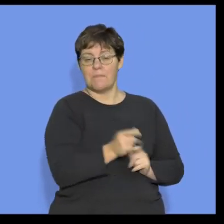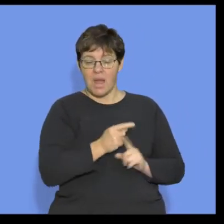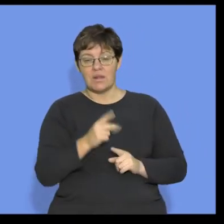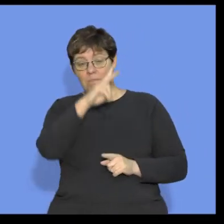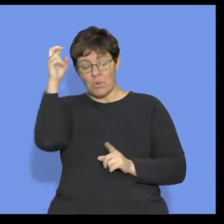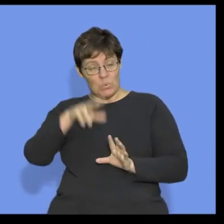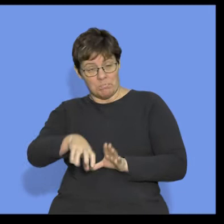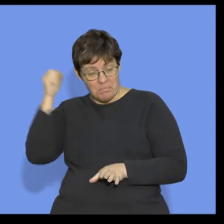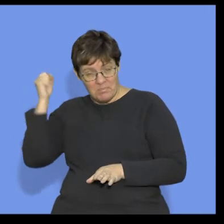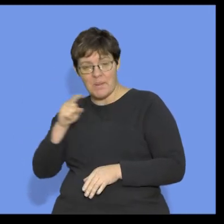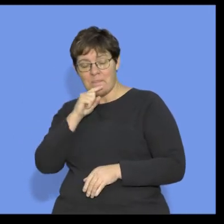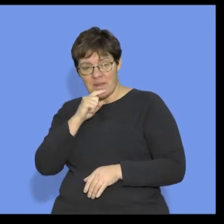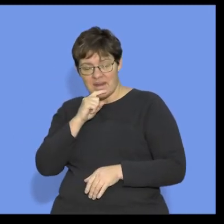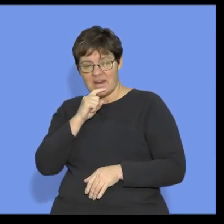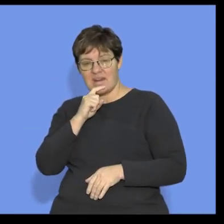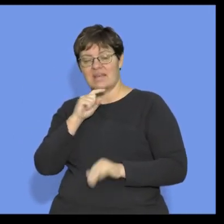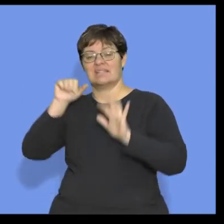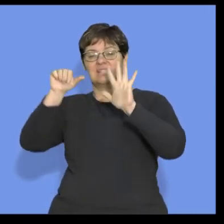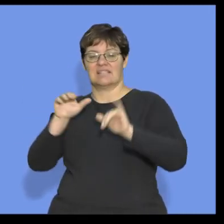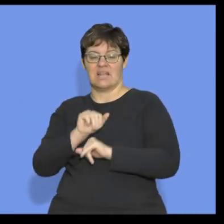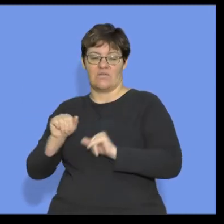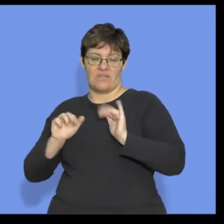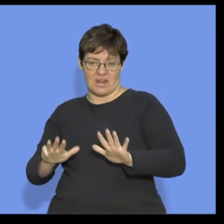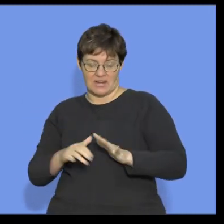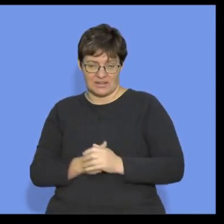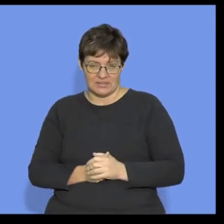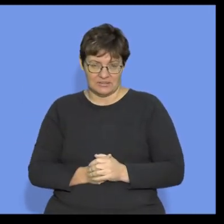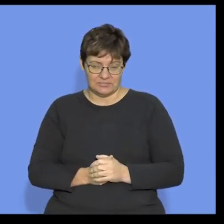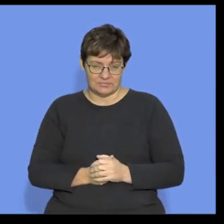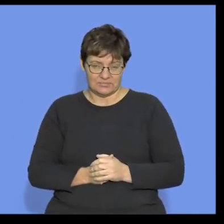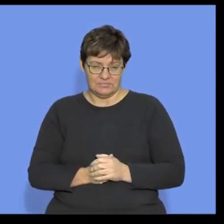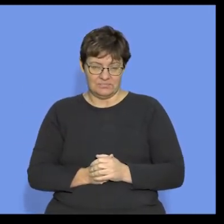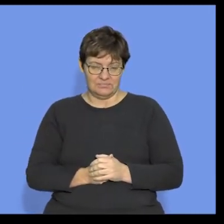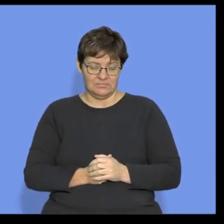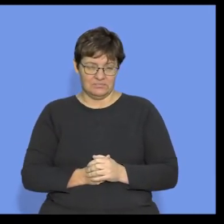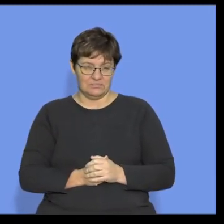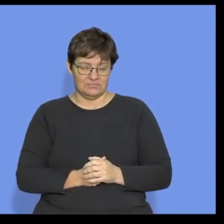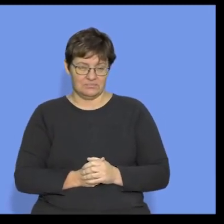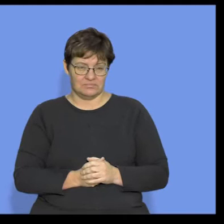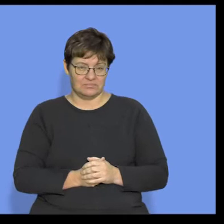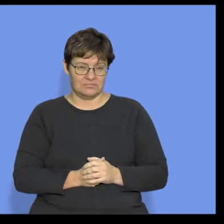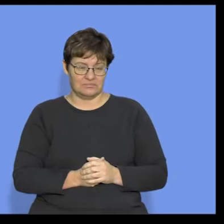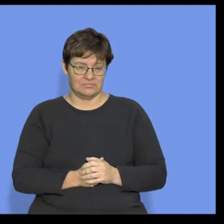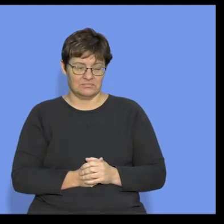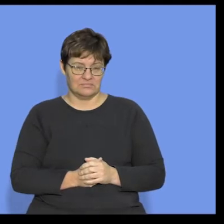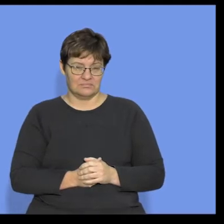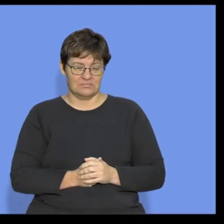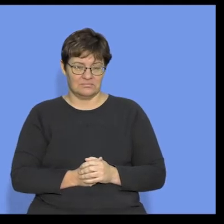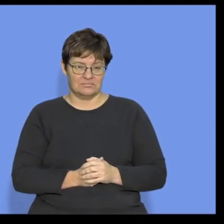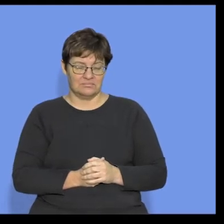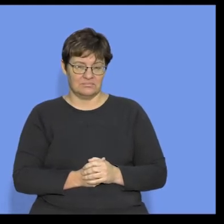reds. But blue out, now we don't have total of 10. Agreed? We have a total of 9. And what about